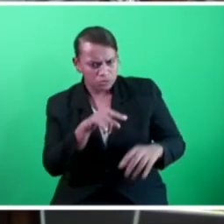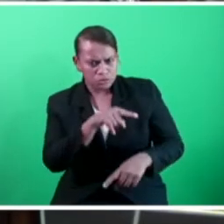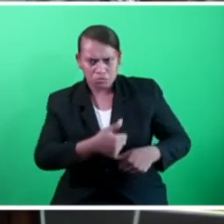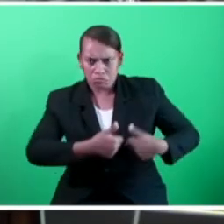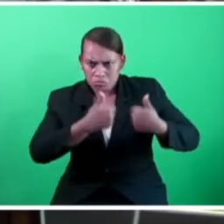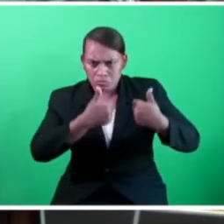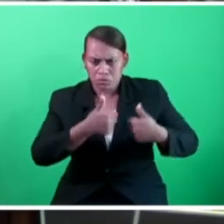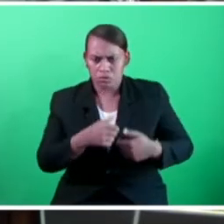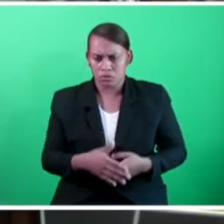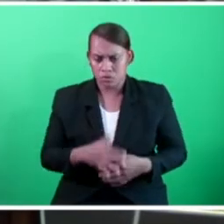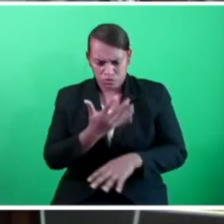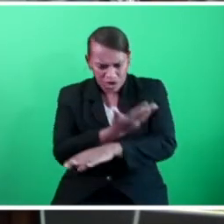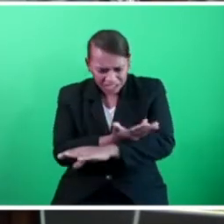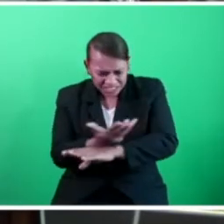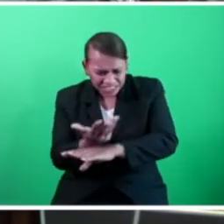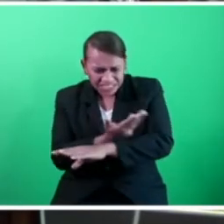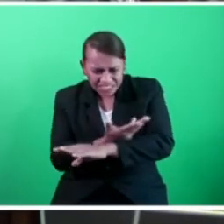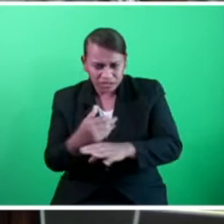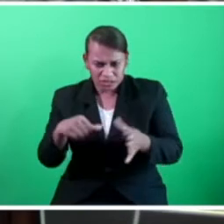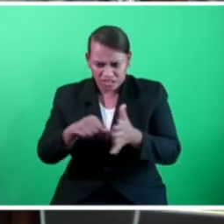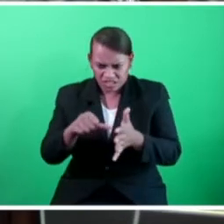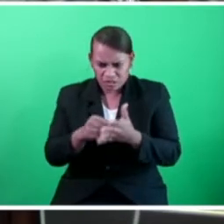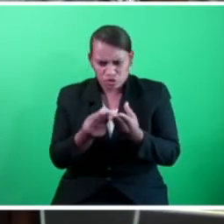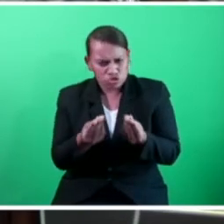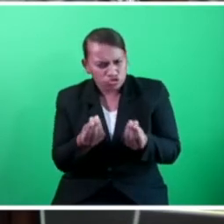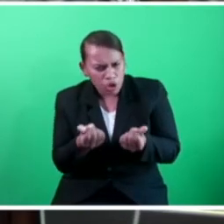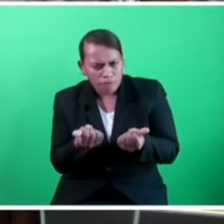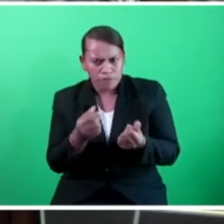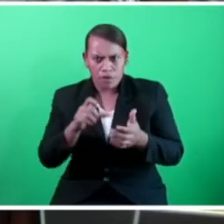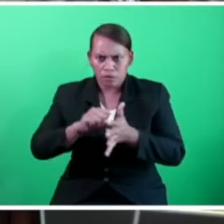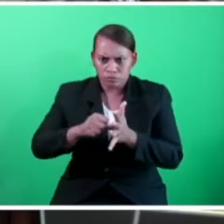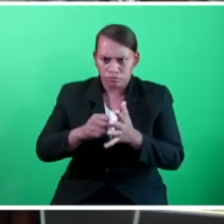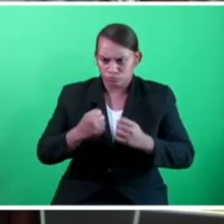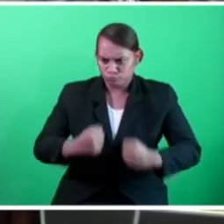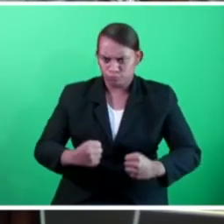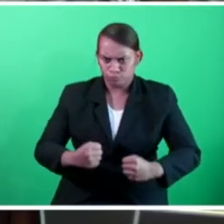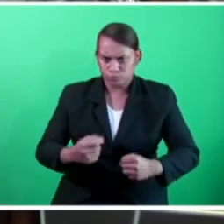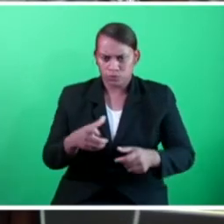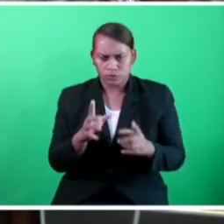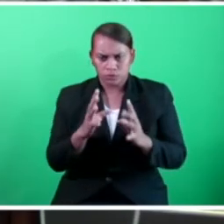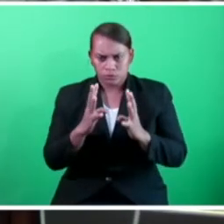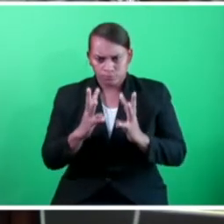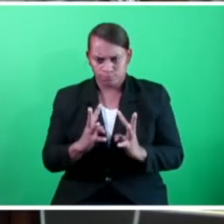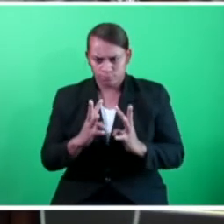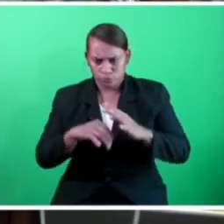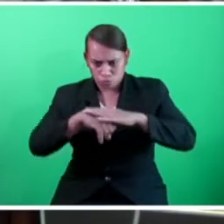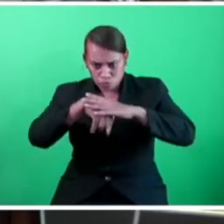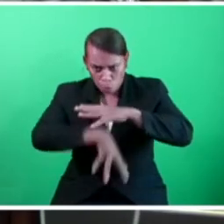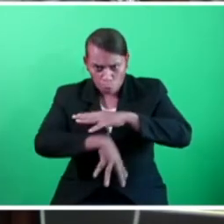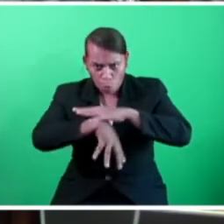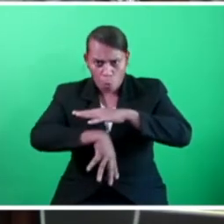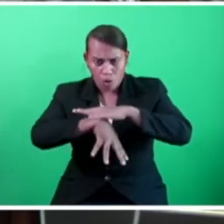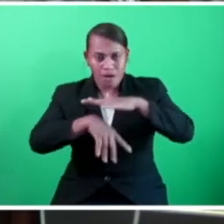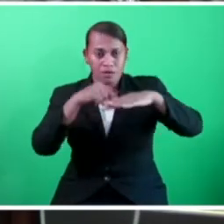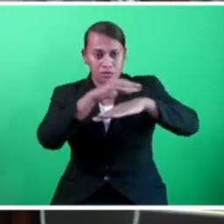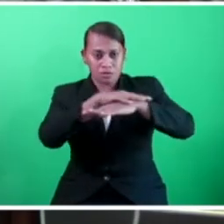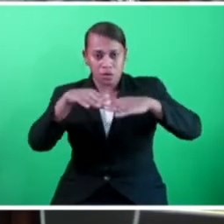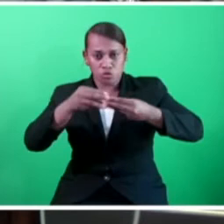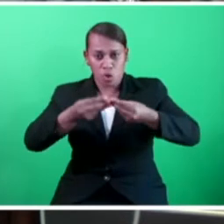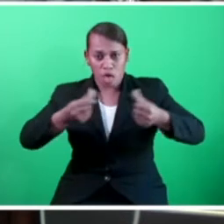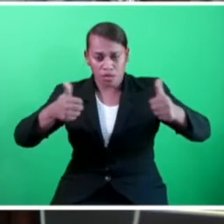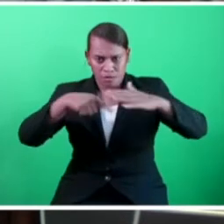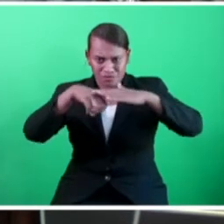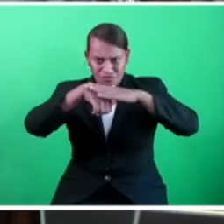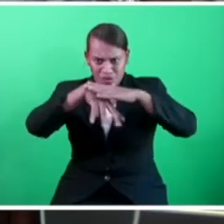It's quite hardy, very tolerant. Its rooting system is quite deep. It can have roots going down up to 10